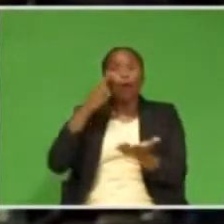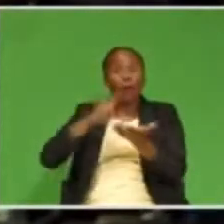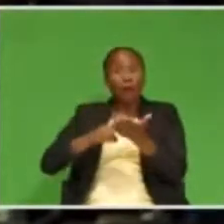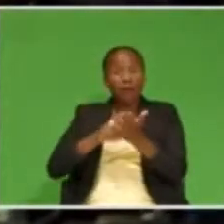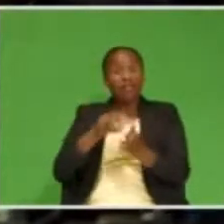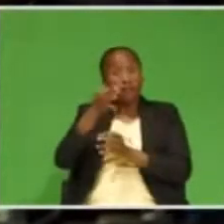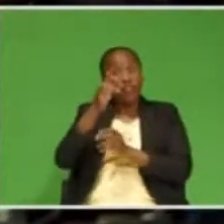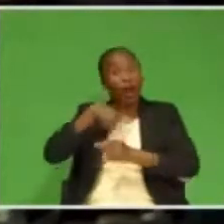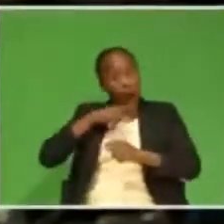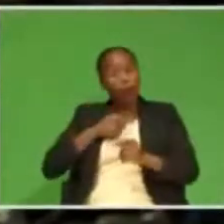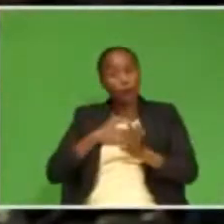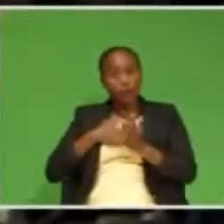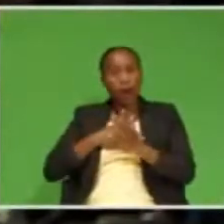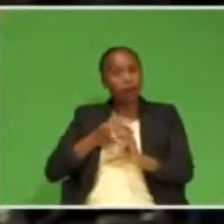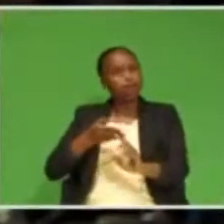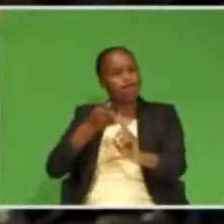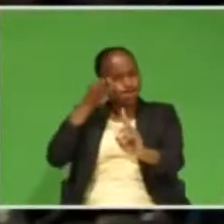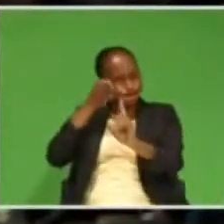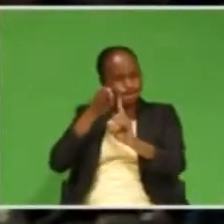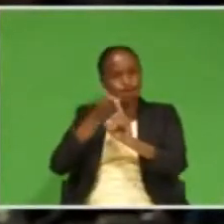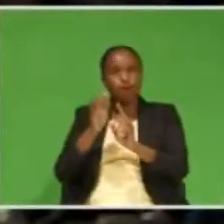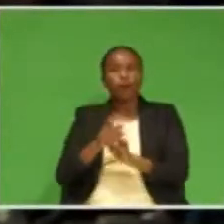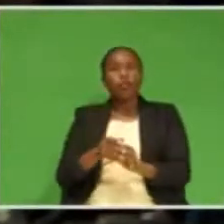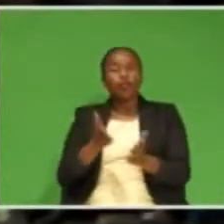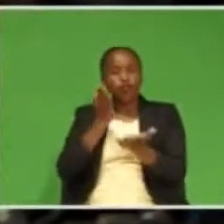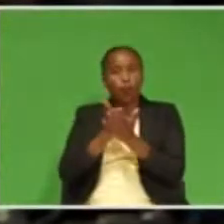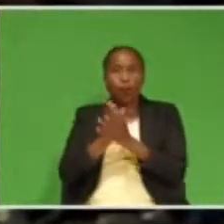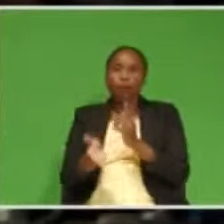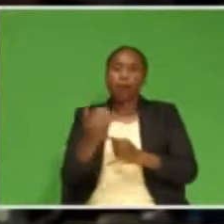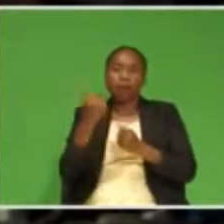our first steps in our road to democracy,